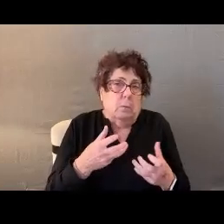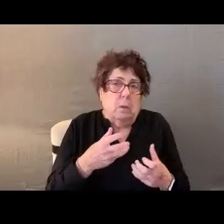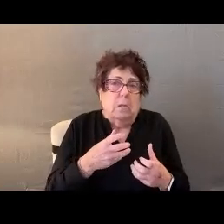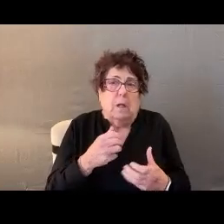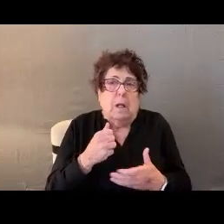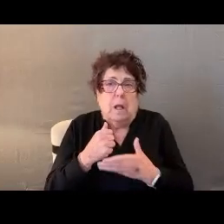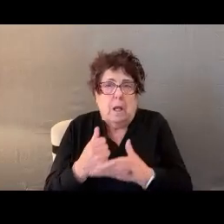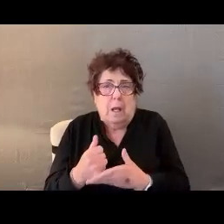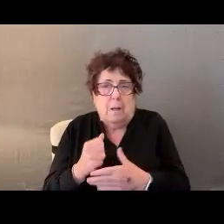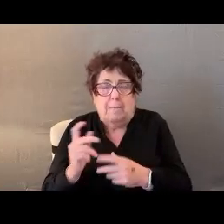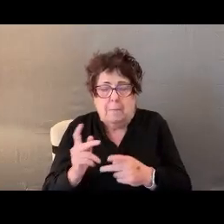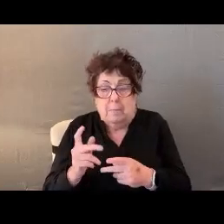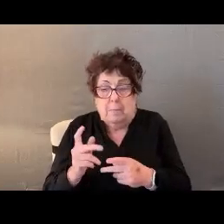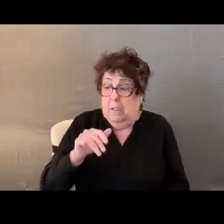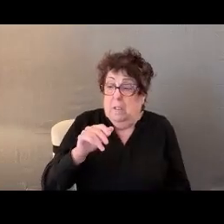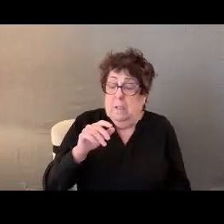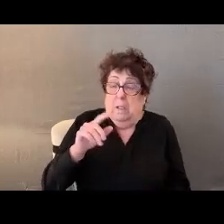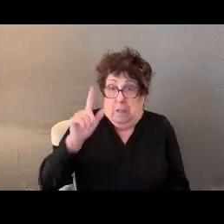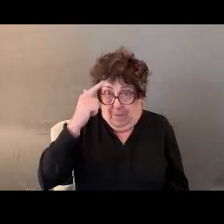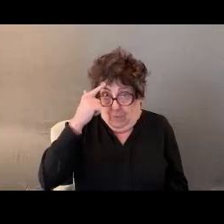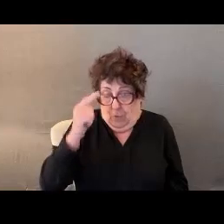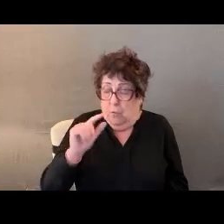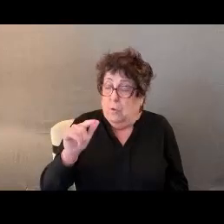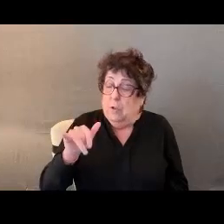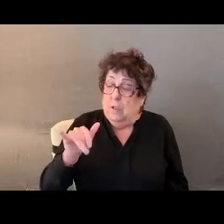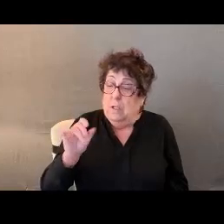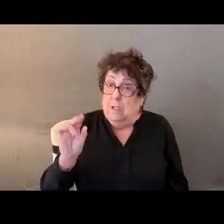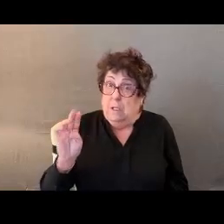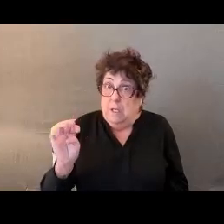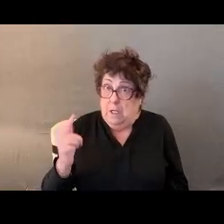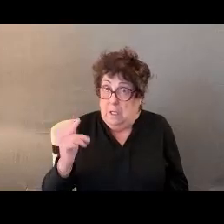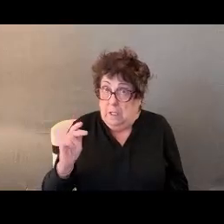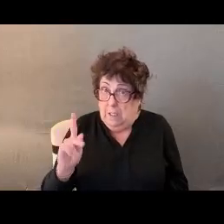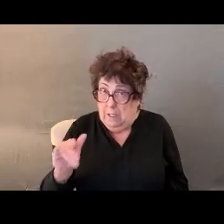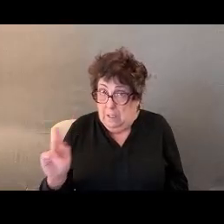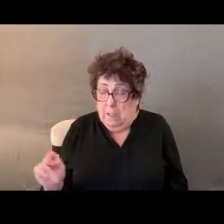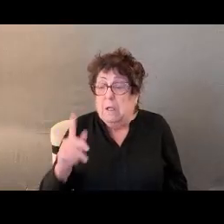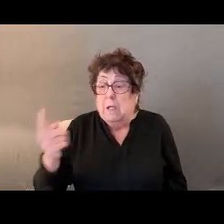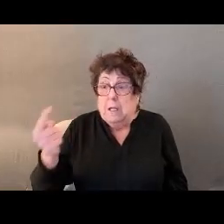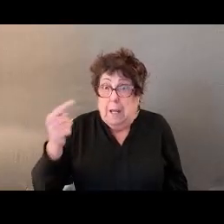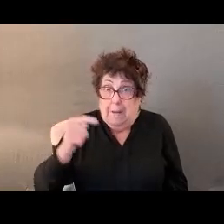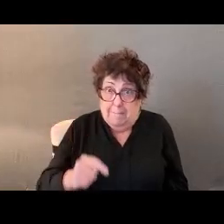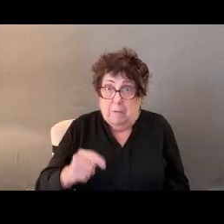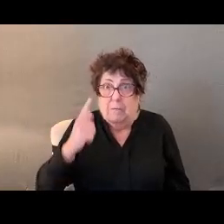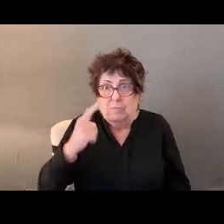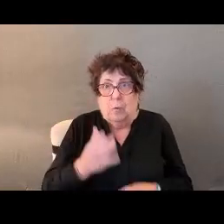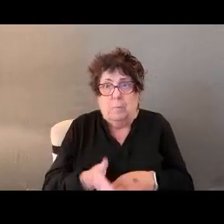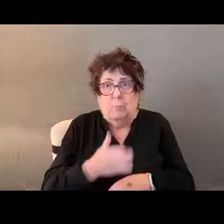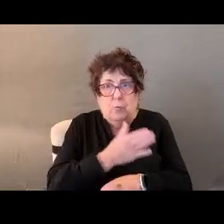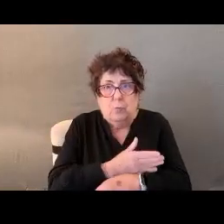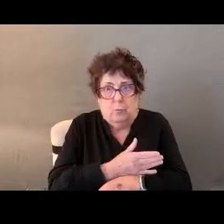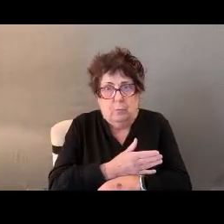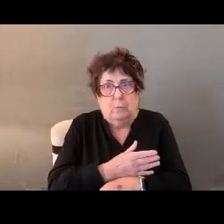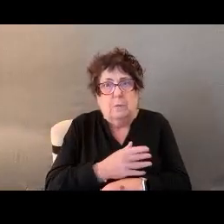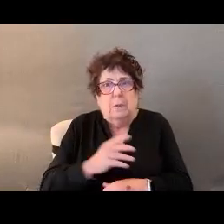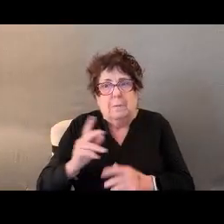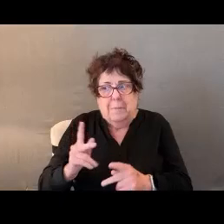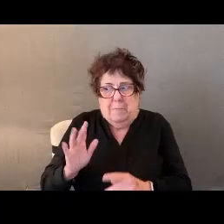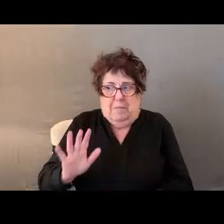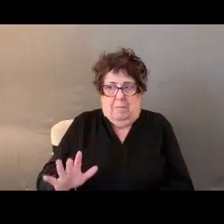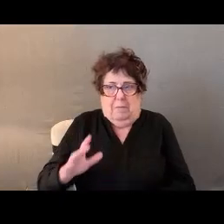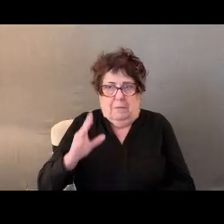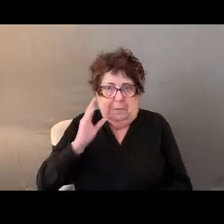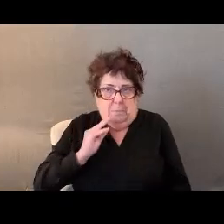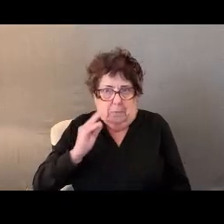came in on a platform of improving customer experience in large part, and a lot of his initiatives have really been about trying to look for opportunities to